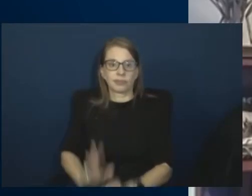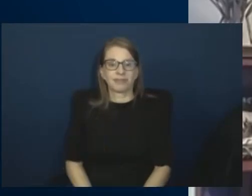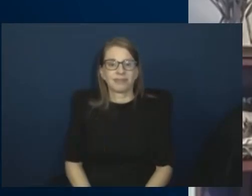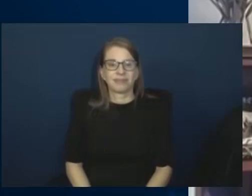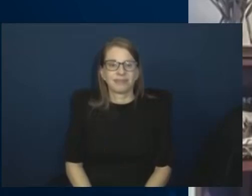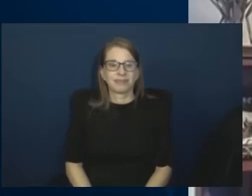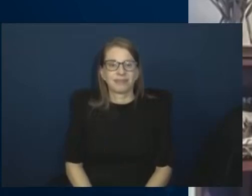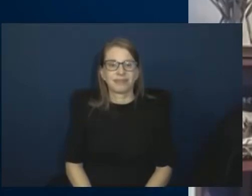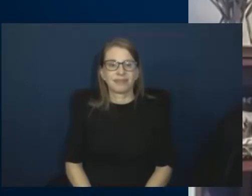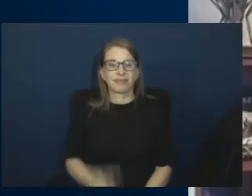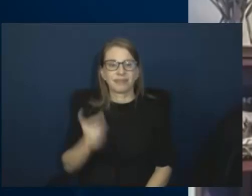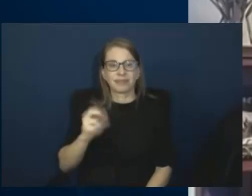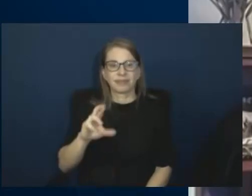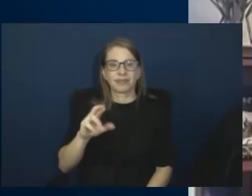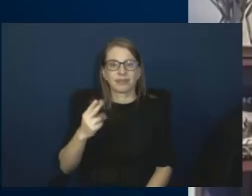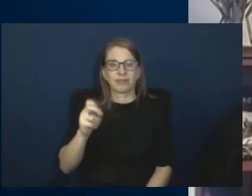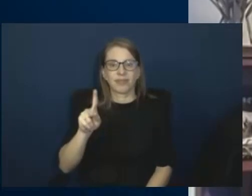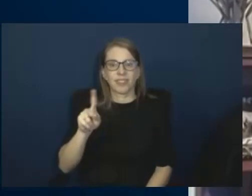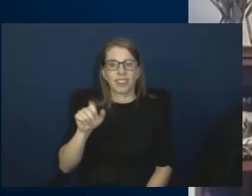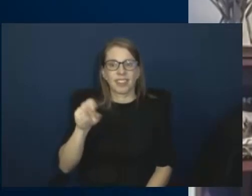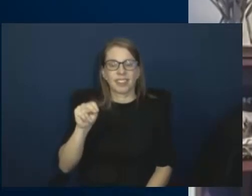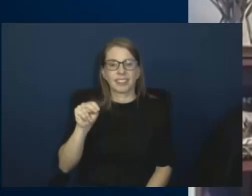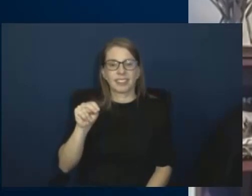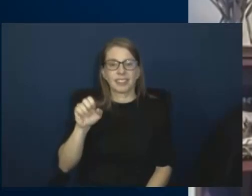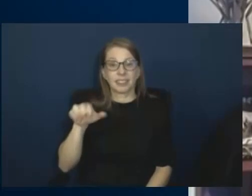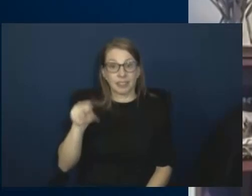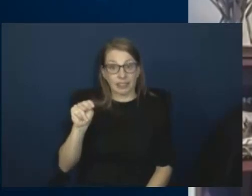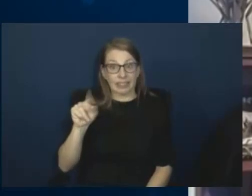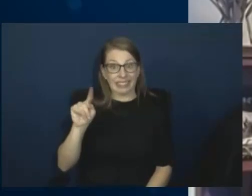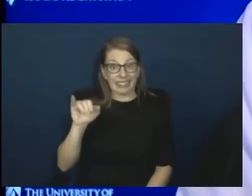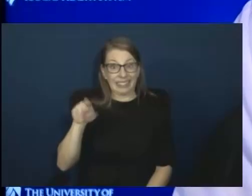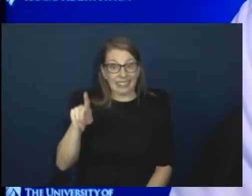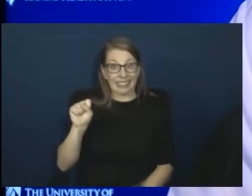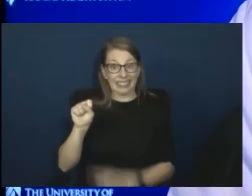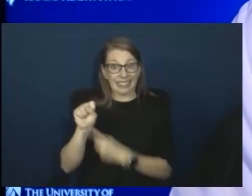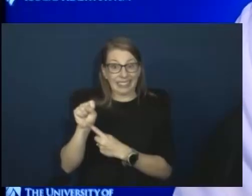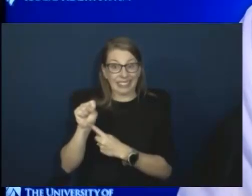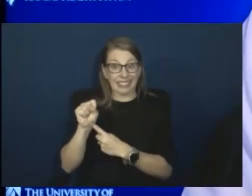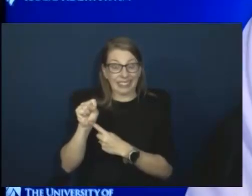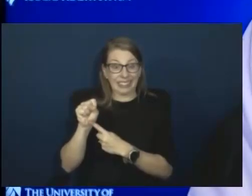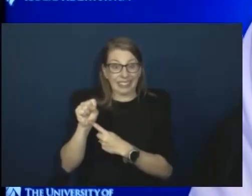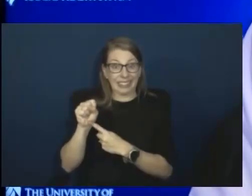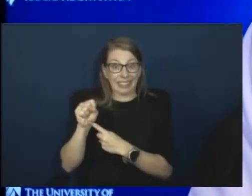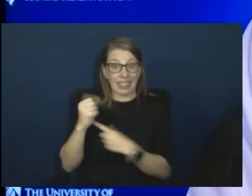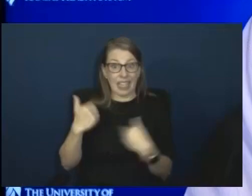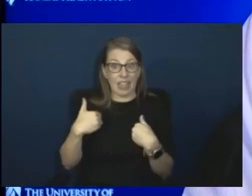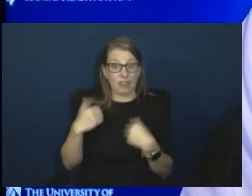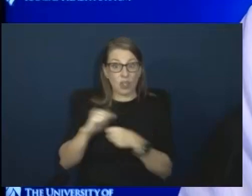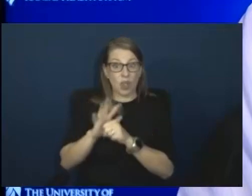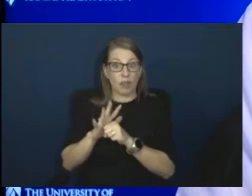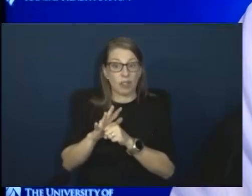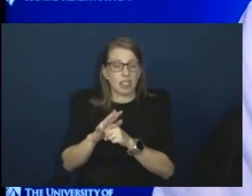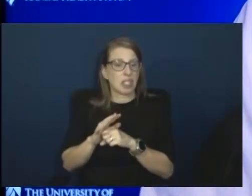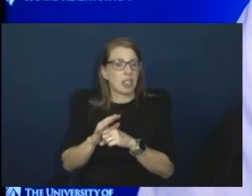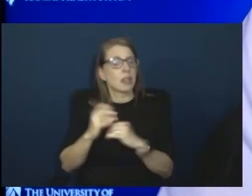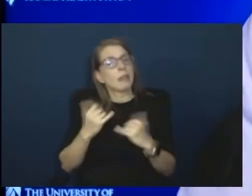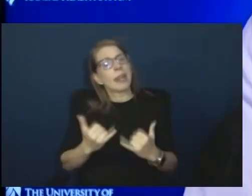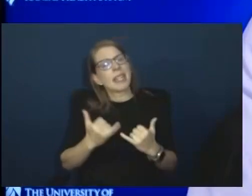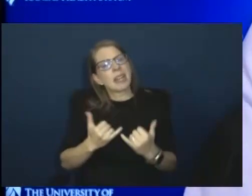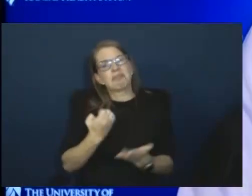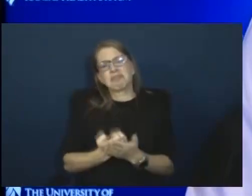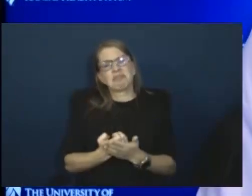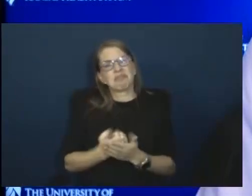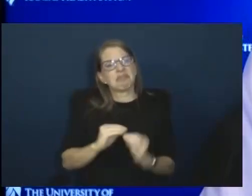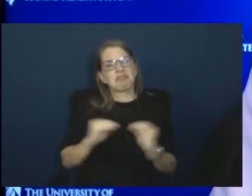Dr. Hawkinson, Ross wants to know, can ticks carry COVID? Yeah, at this point in time, there's no evidence that ticks can carry COVID. Again,